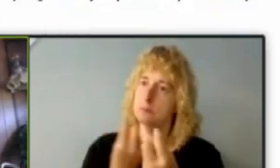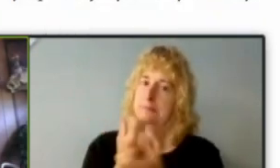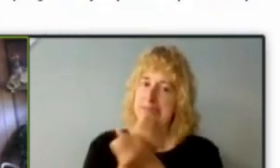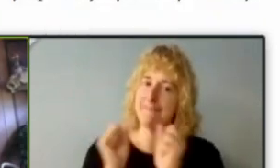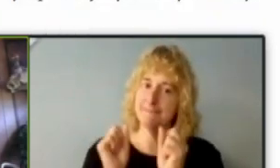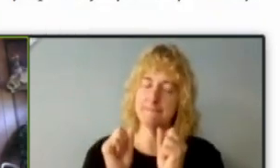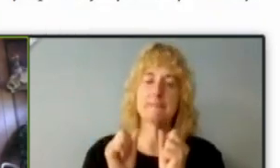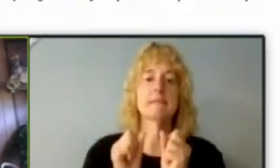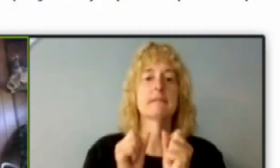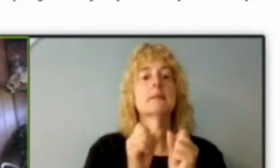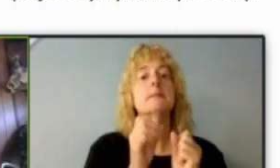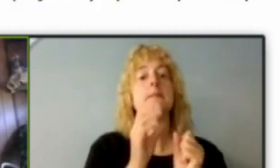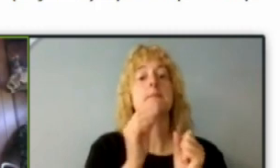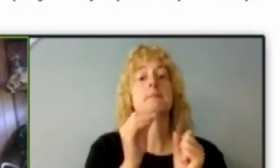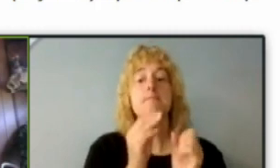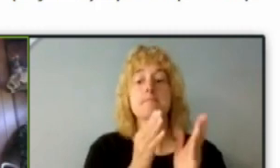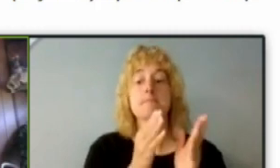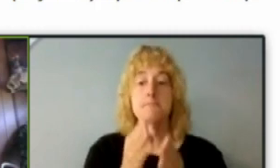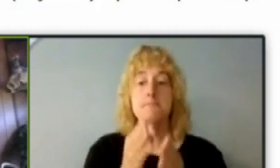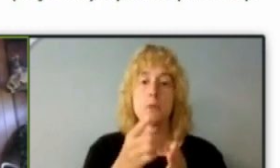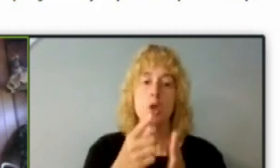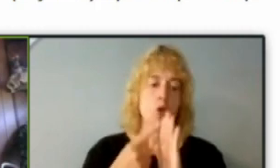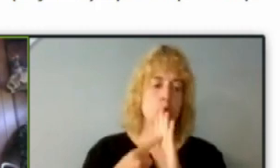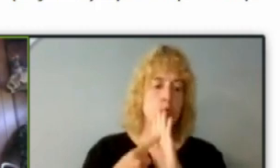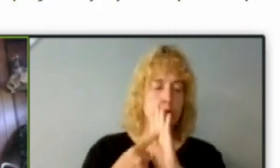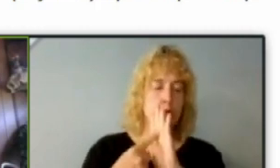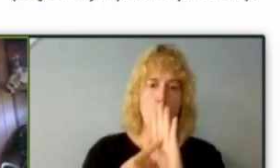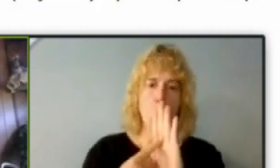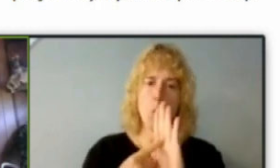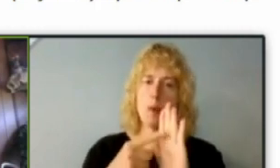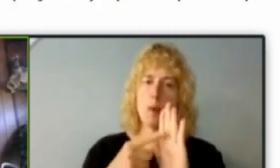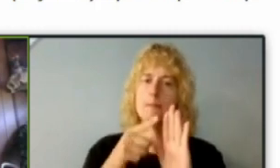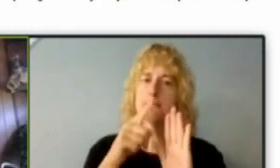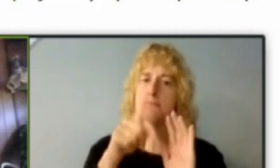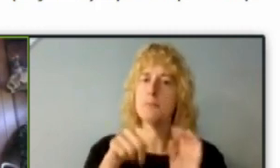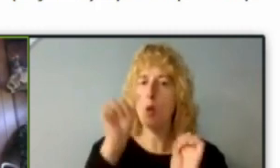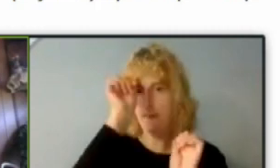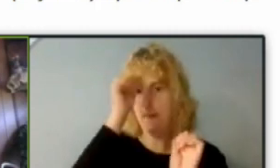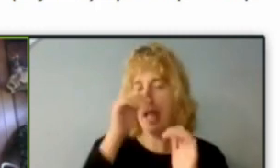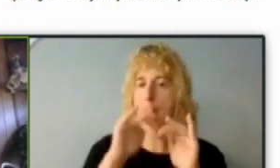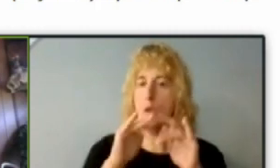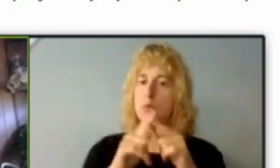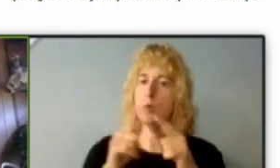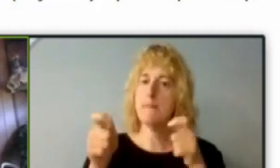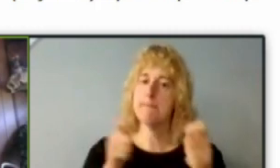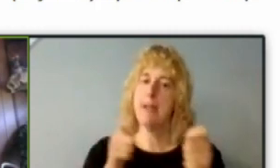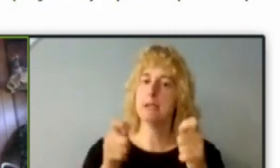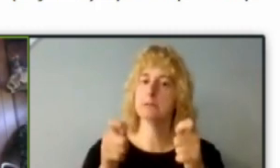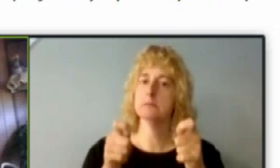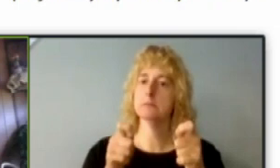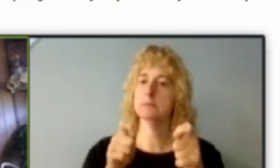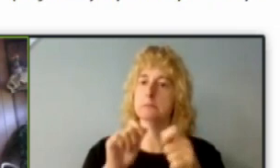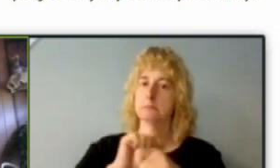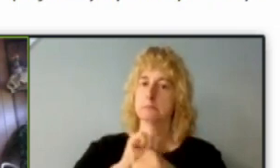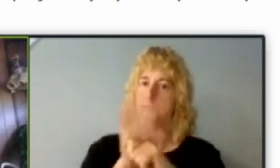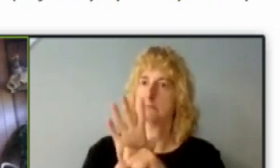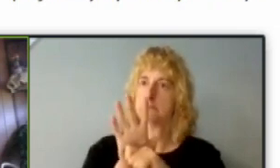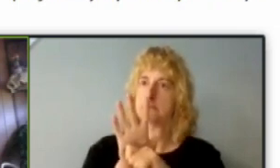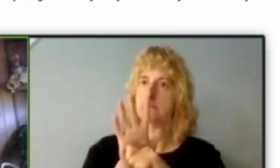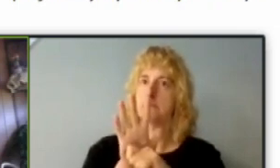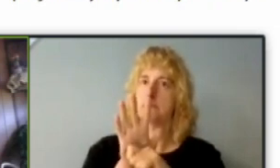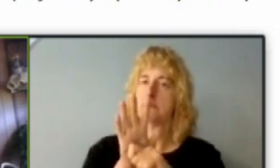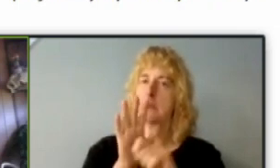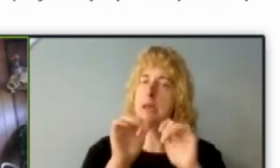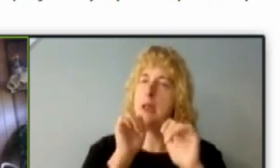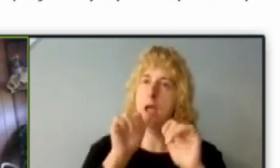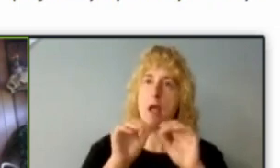you is just a reminder of how to manage coronavirus transmission. We will be managing this